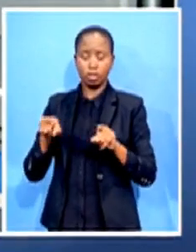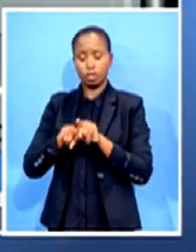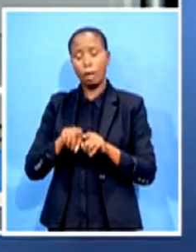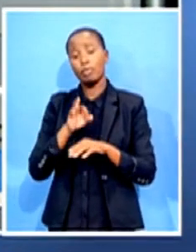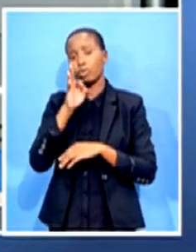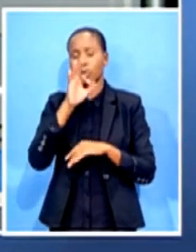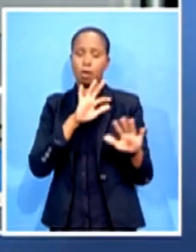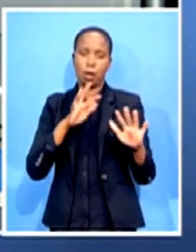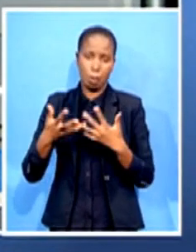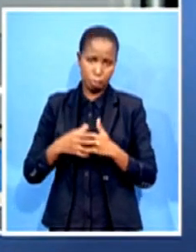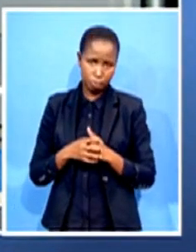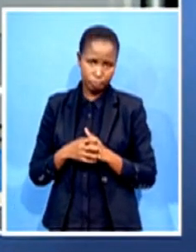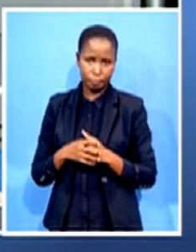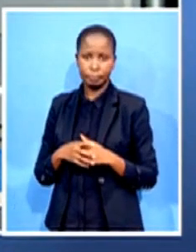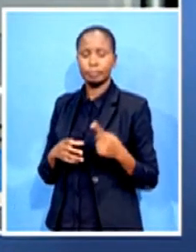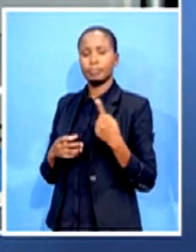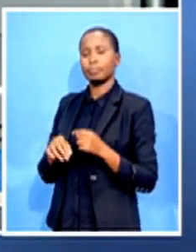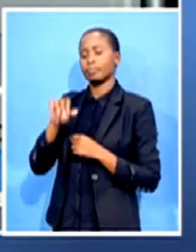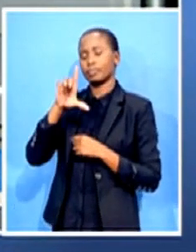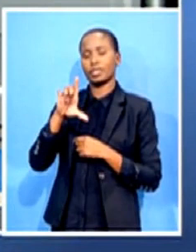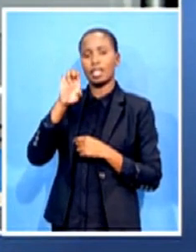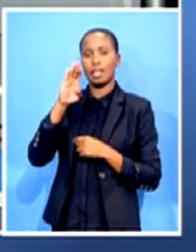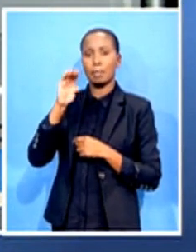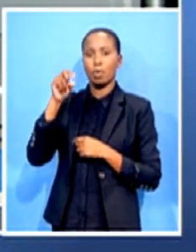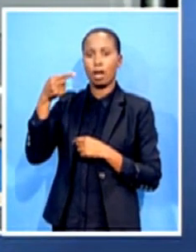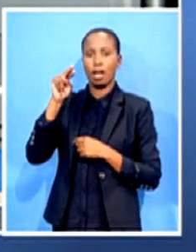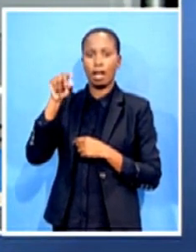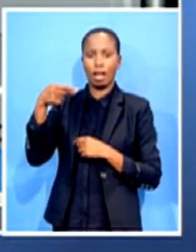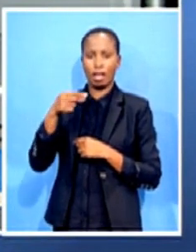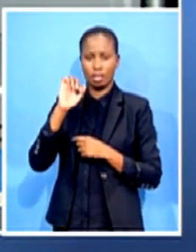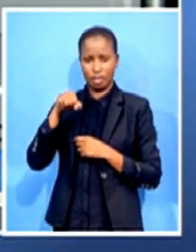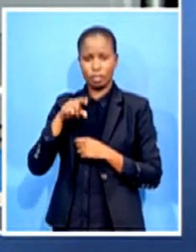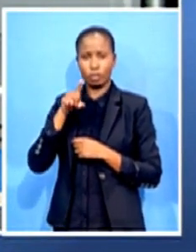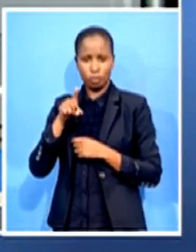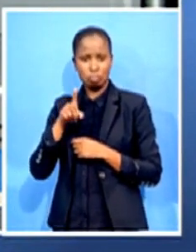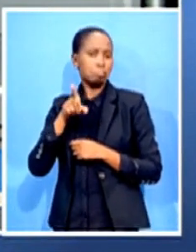the temperature of views on the ground with regards to farmers and farm workers.